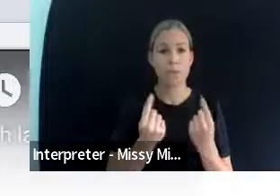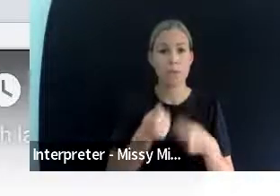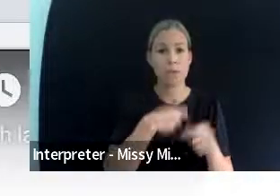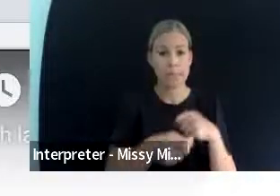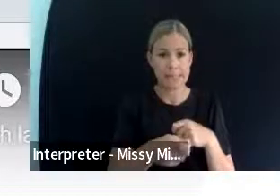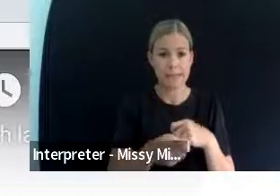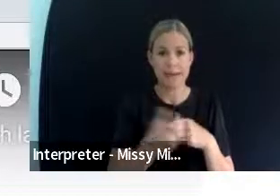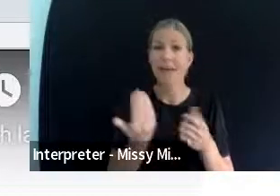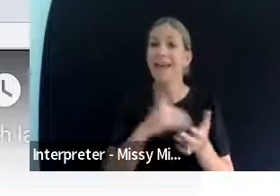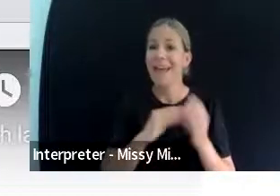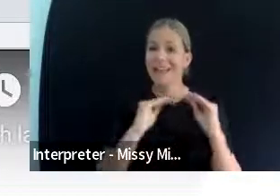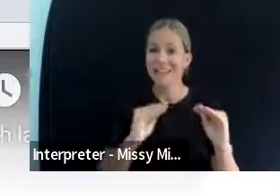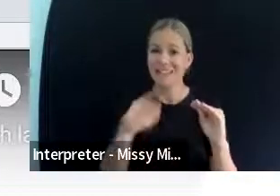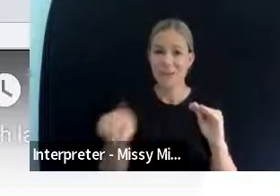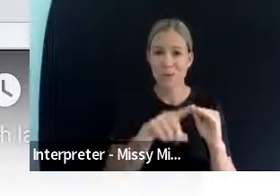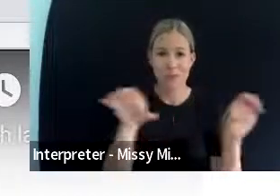trying to teach you to fish,